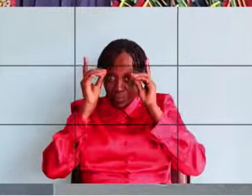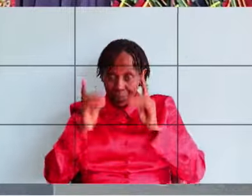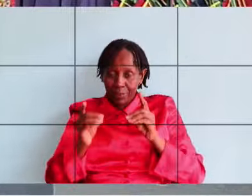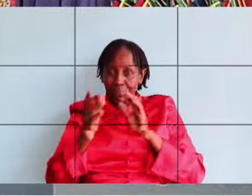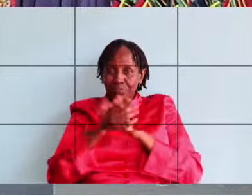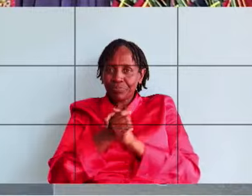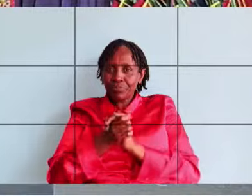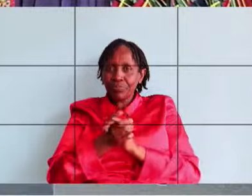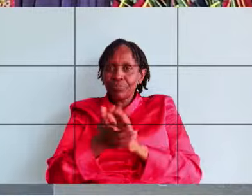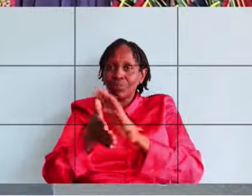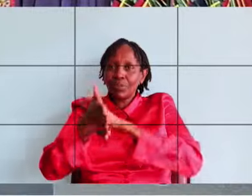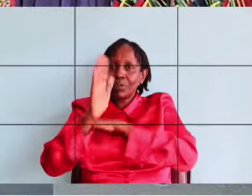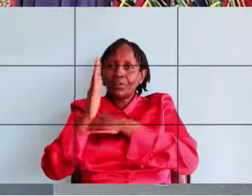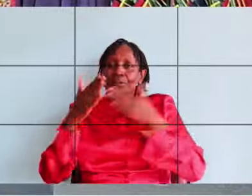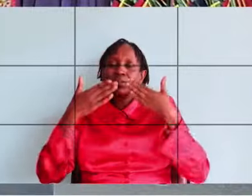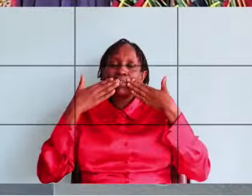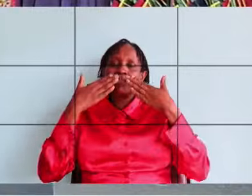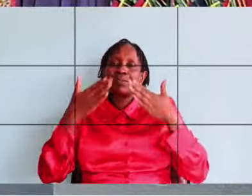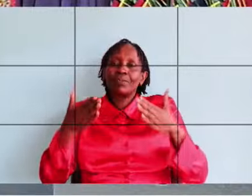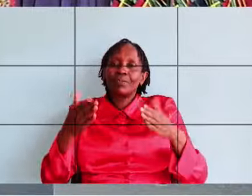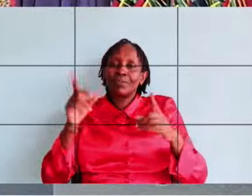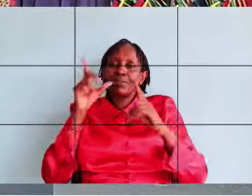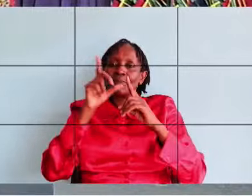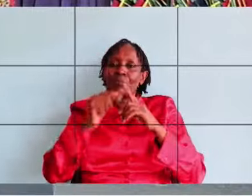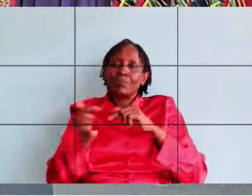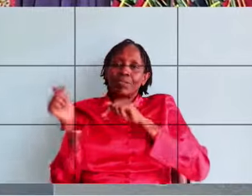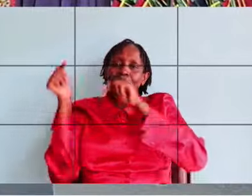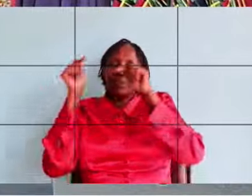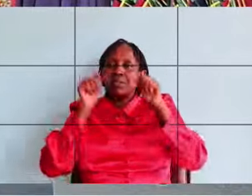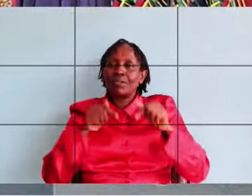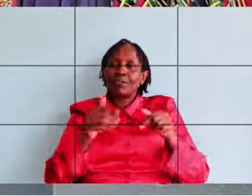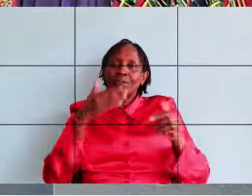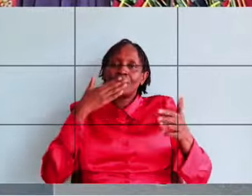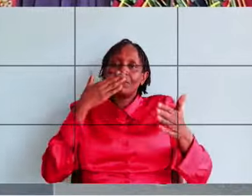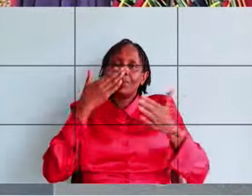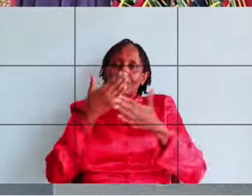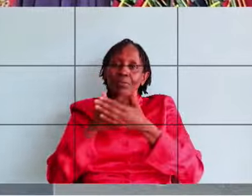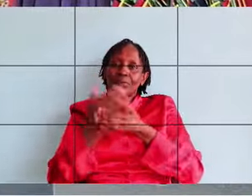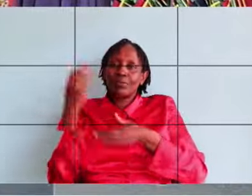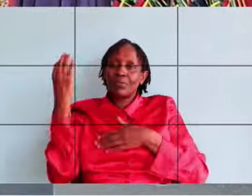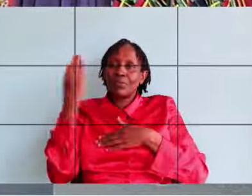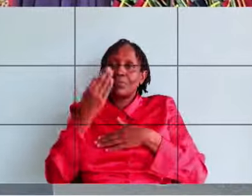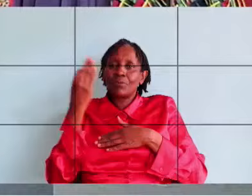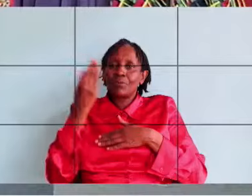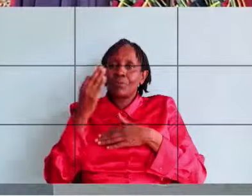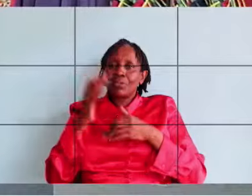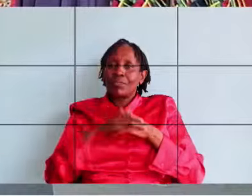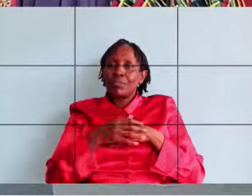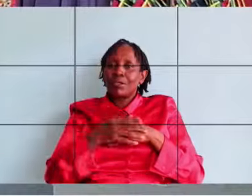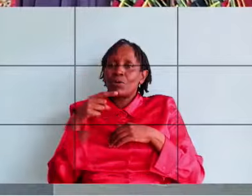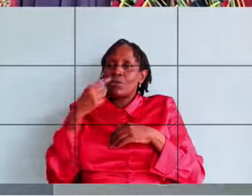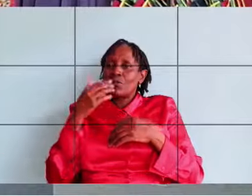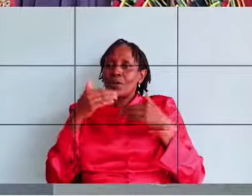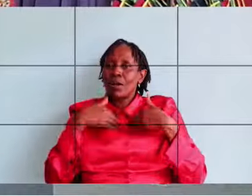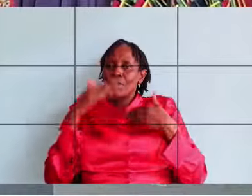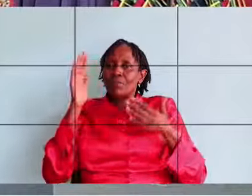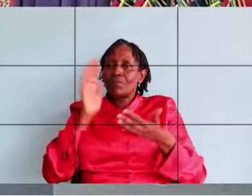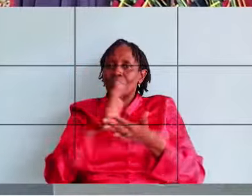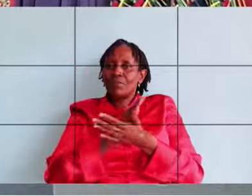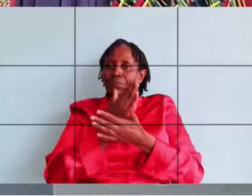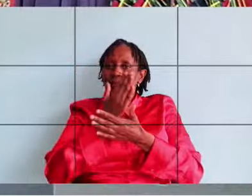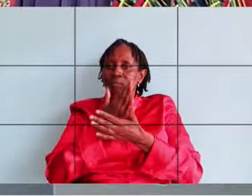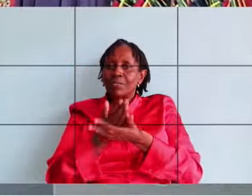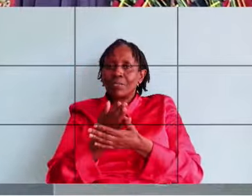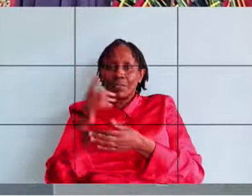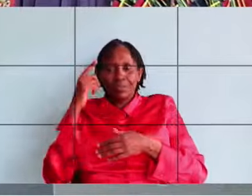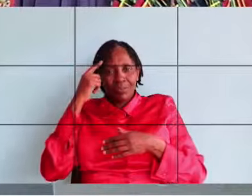God, we thank you for your message that has come. Thank you for your servant, Dr. Goodwin, who has shared this word with us. May we meditate on